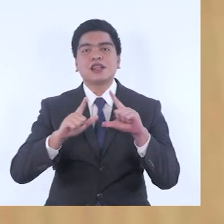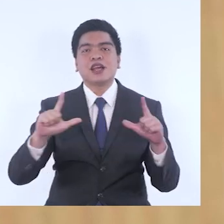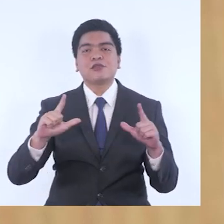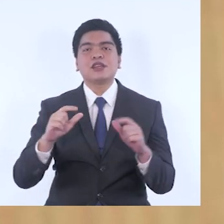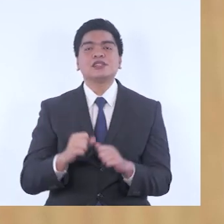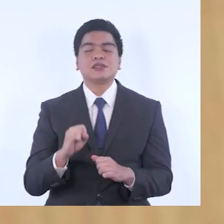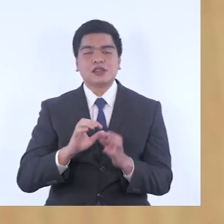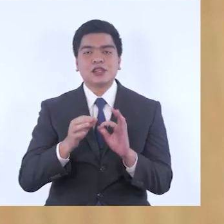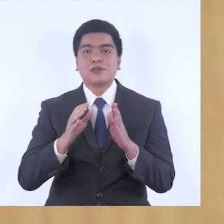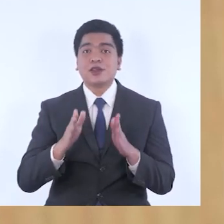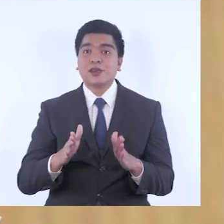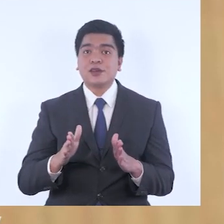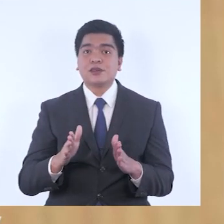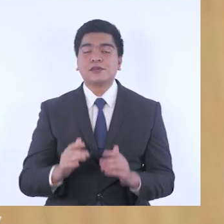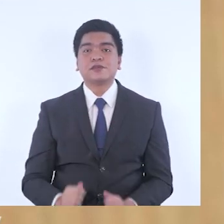term ng school year